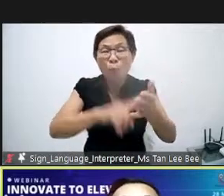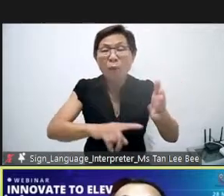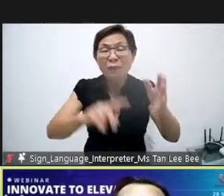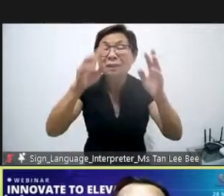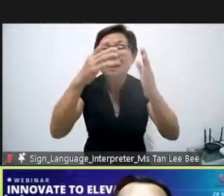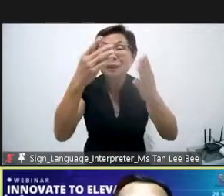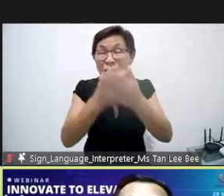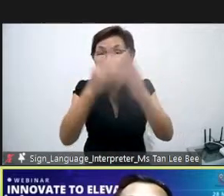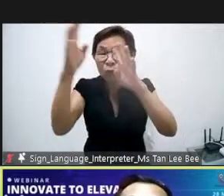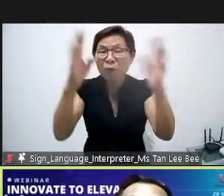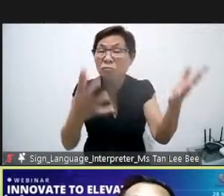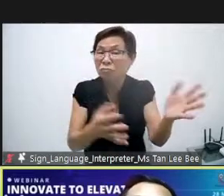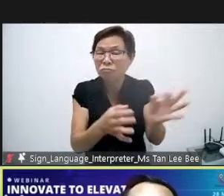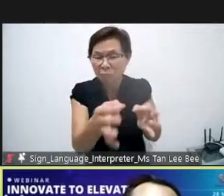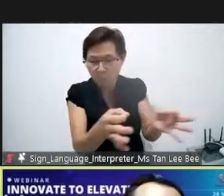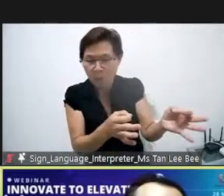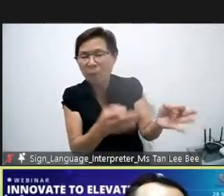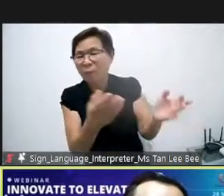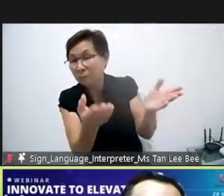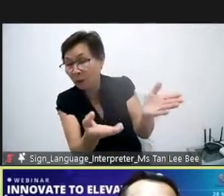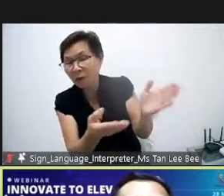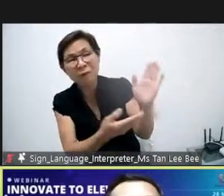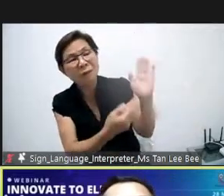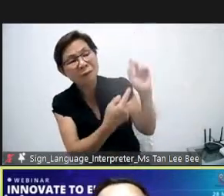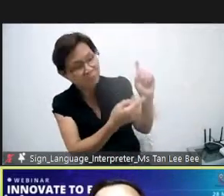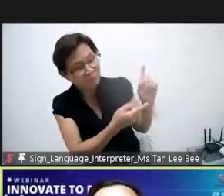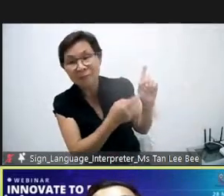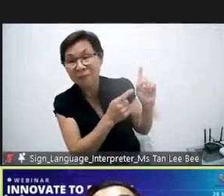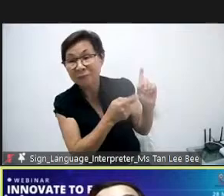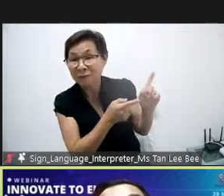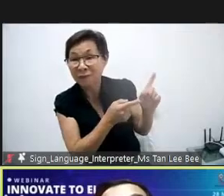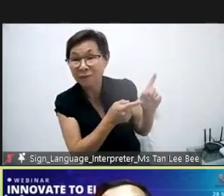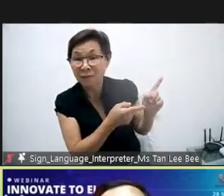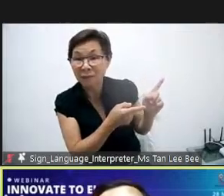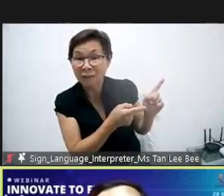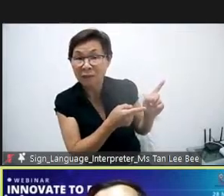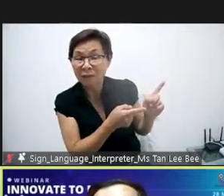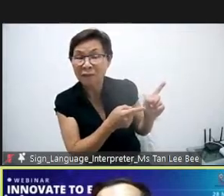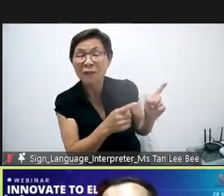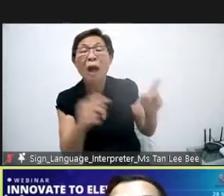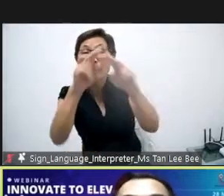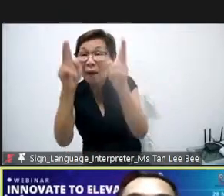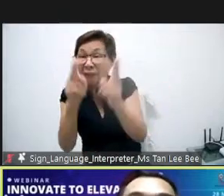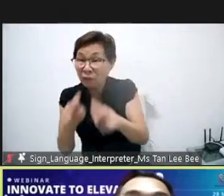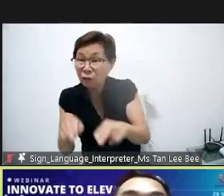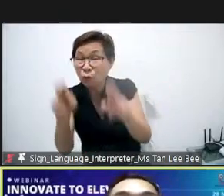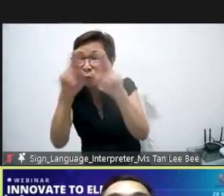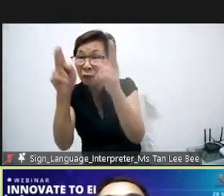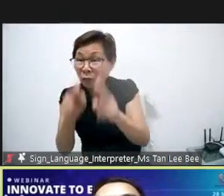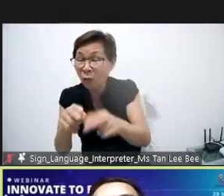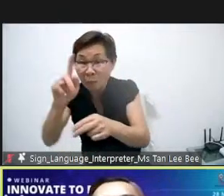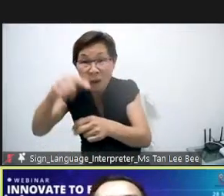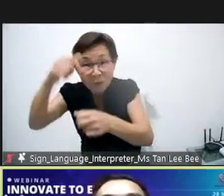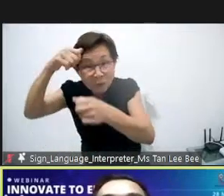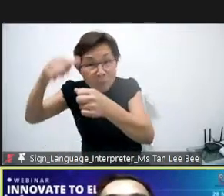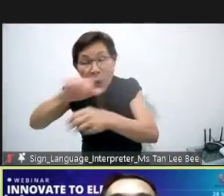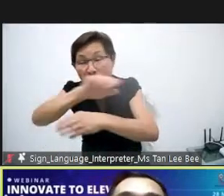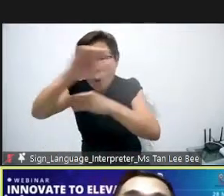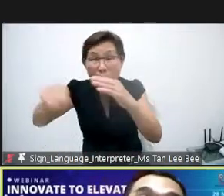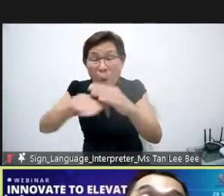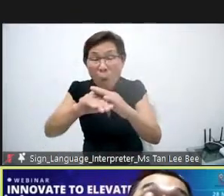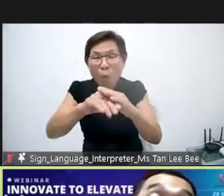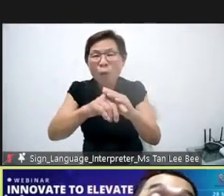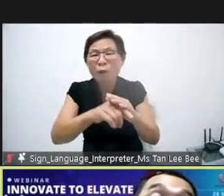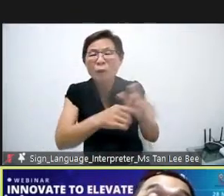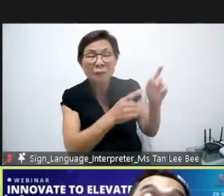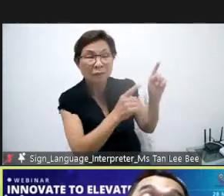explanation about innovation, but this of course by UNESCO, but not just forget about this. All this this